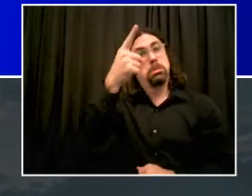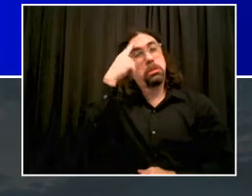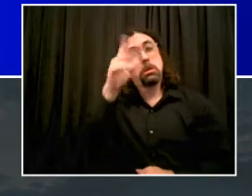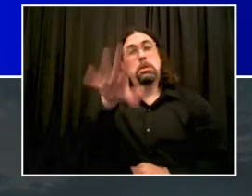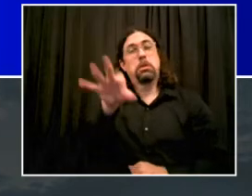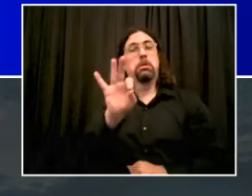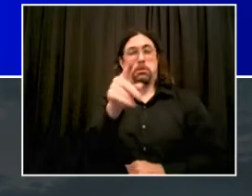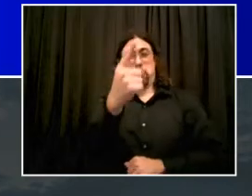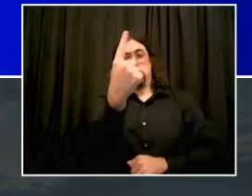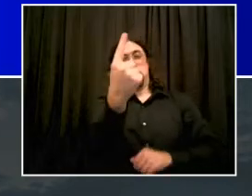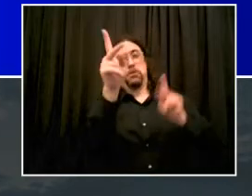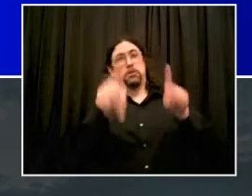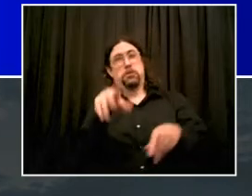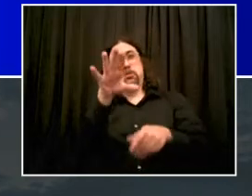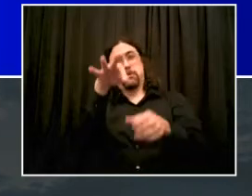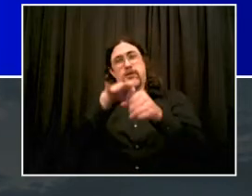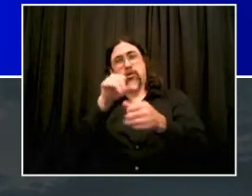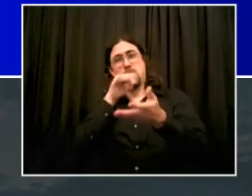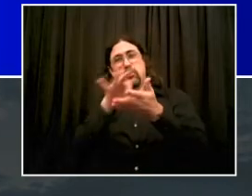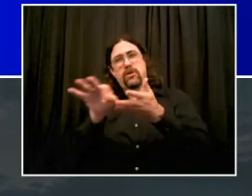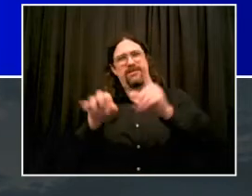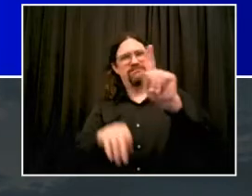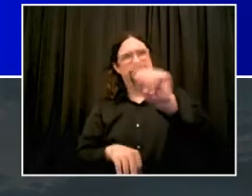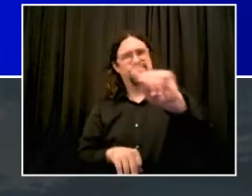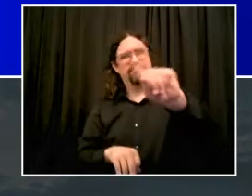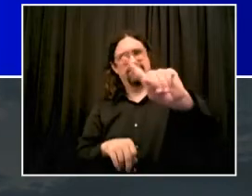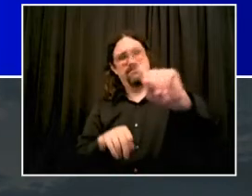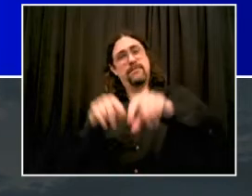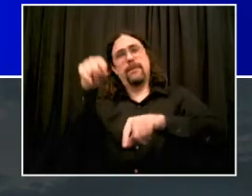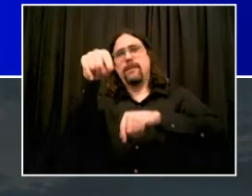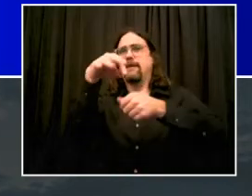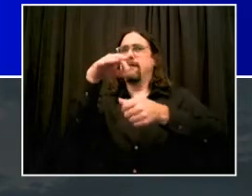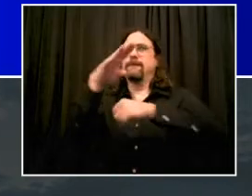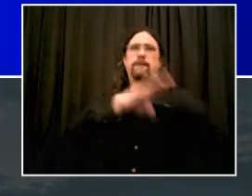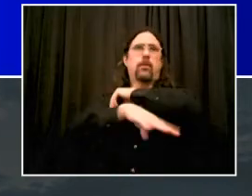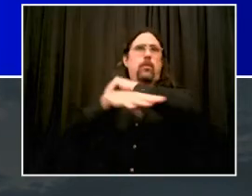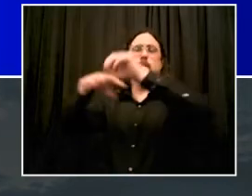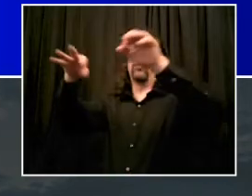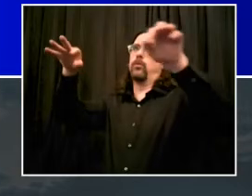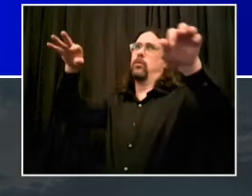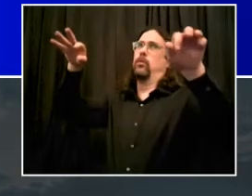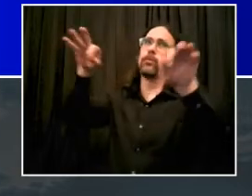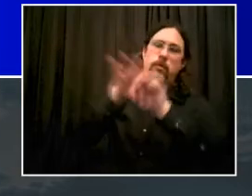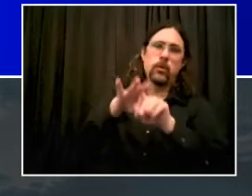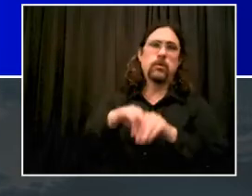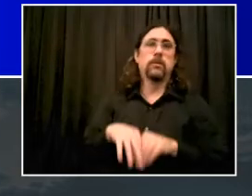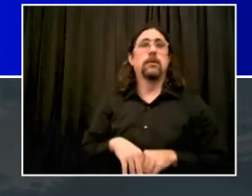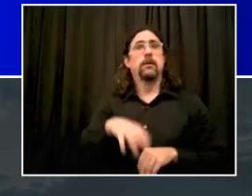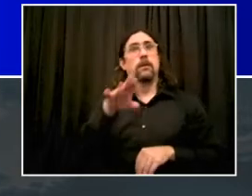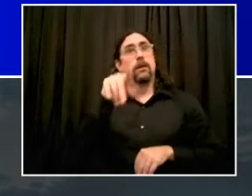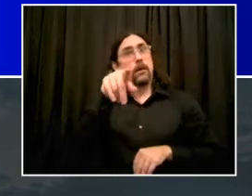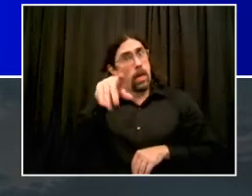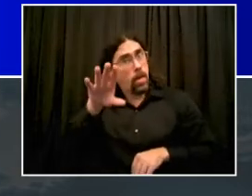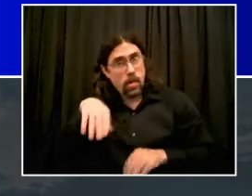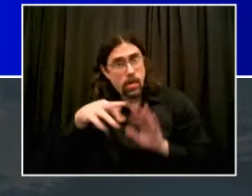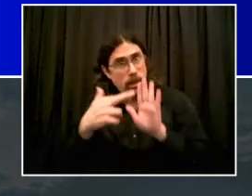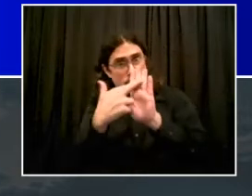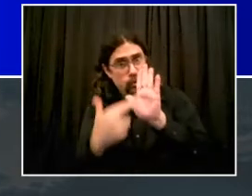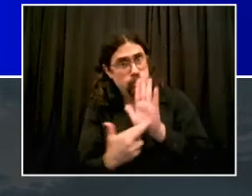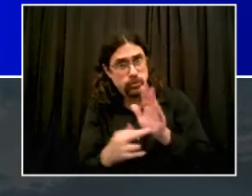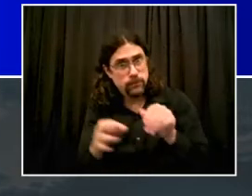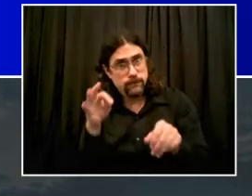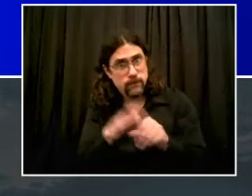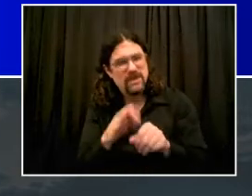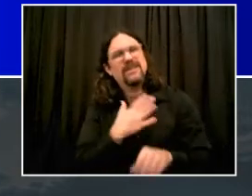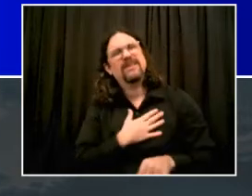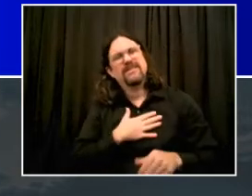to participate. So everyone, register to vote. If you haven't already, register to vote. If someone in your family, your life hasn't registered, tell them to register to vote. Make